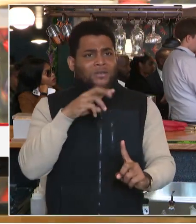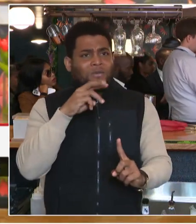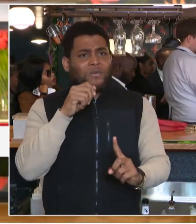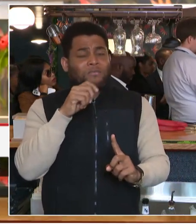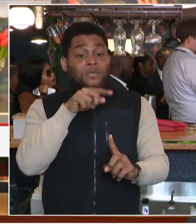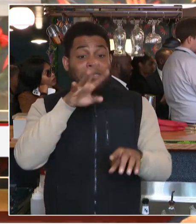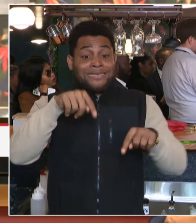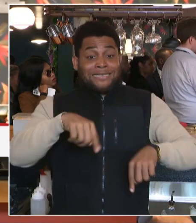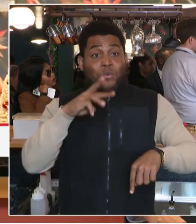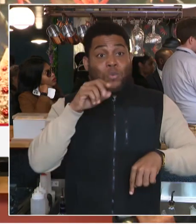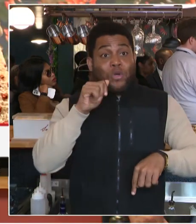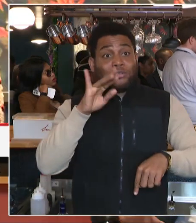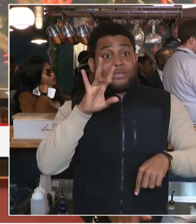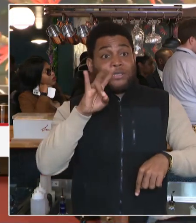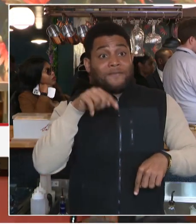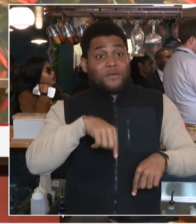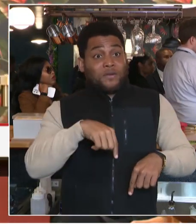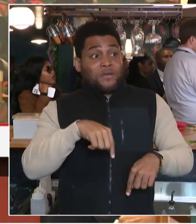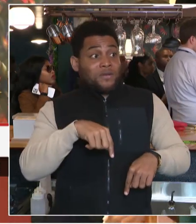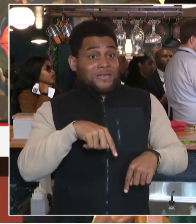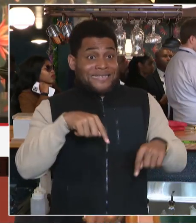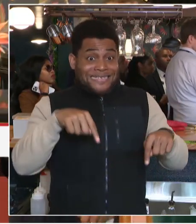2 new restaurants in the last year.